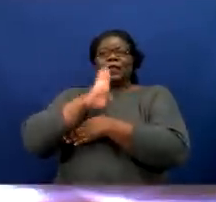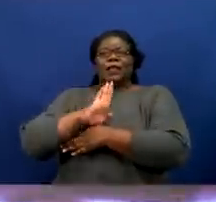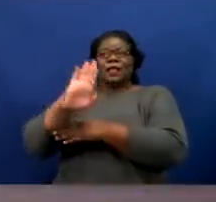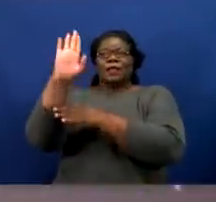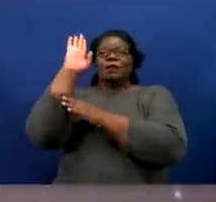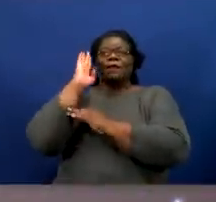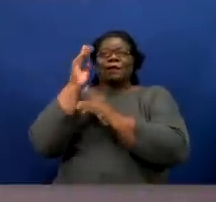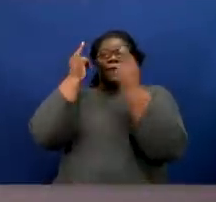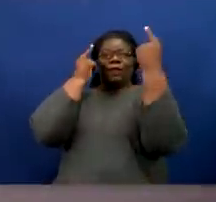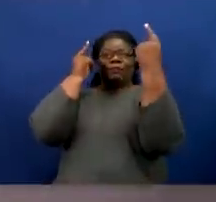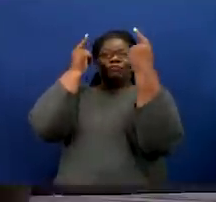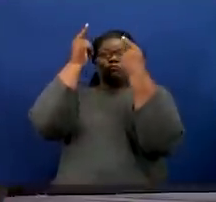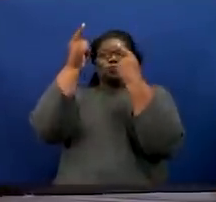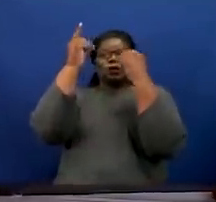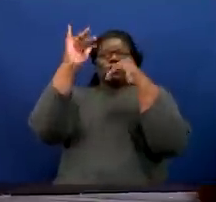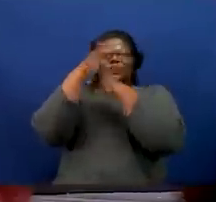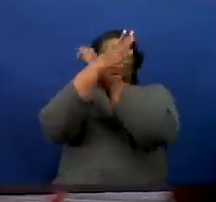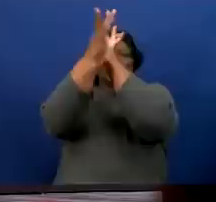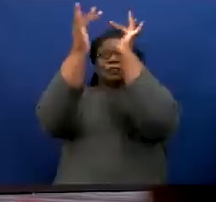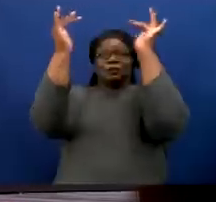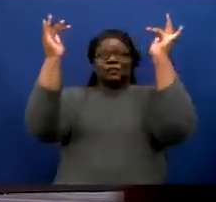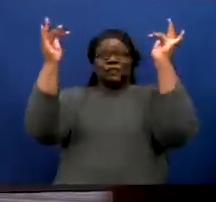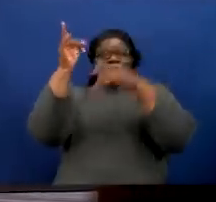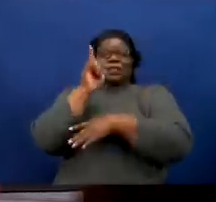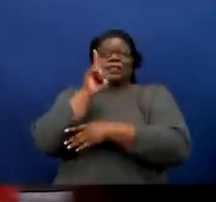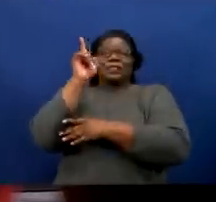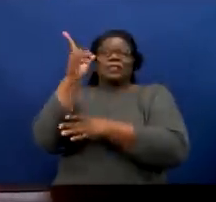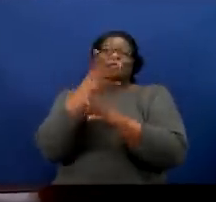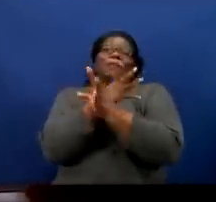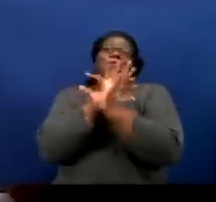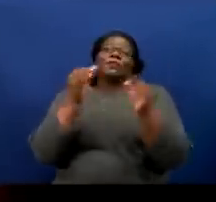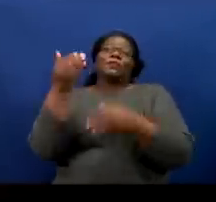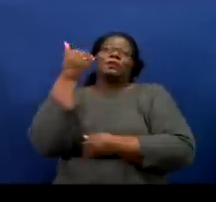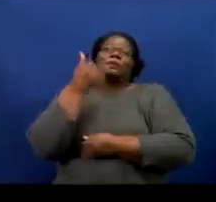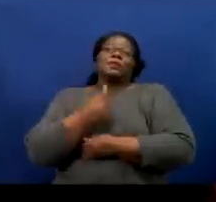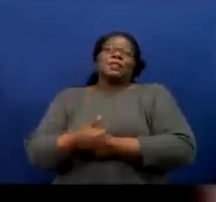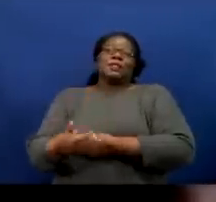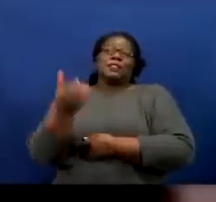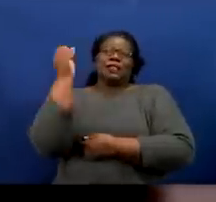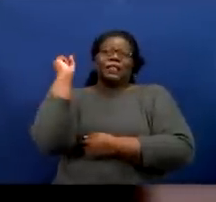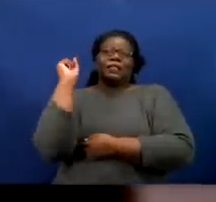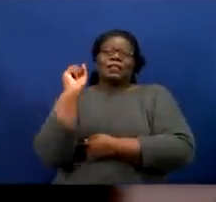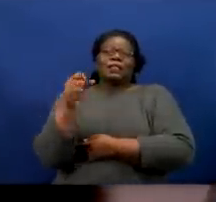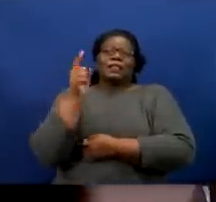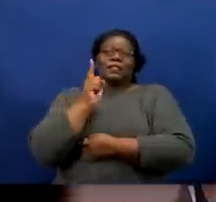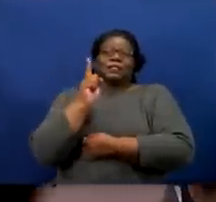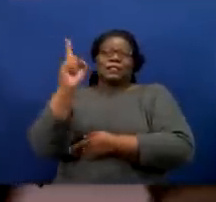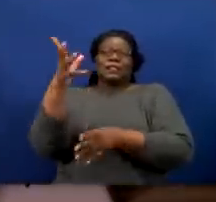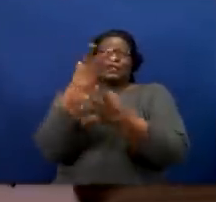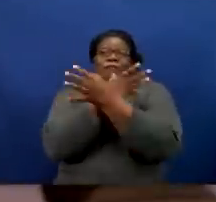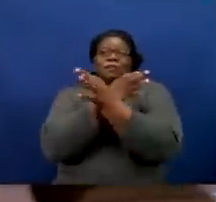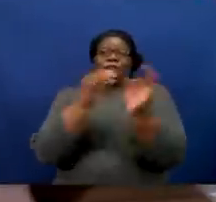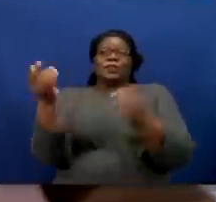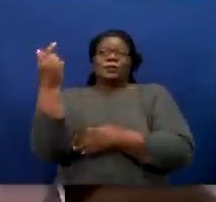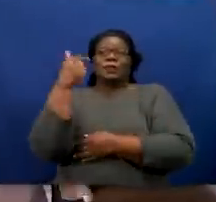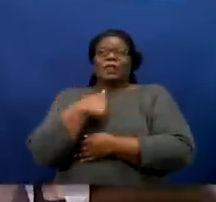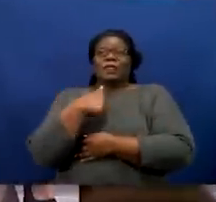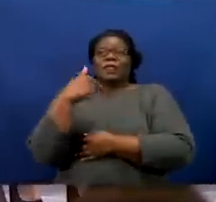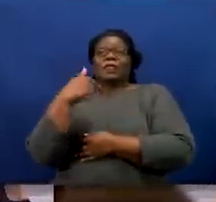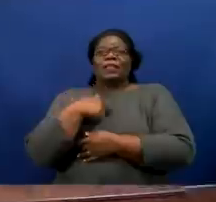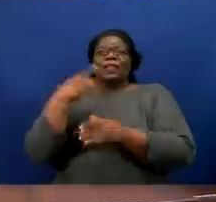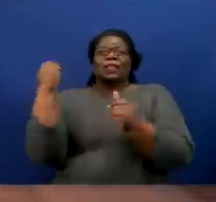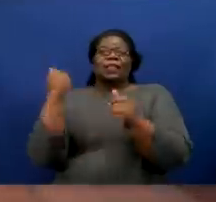I'm onward bound. Oh, he set me free. Come on, yes, say. He set me free. He broke the